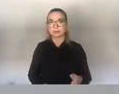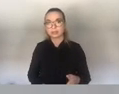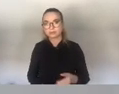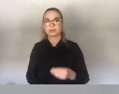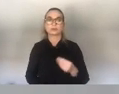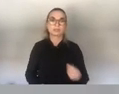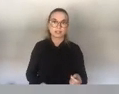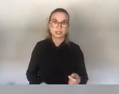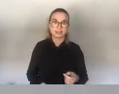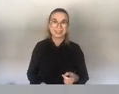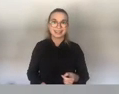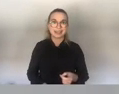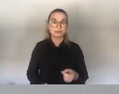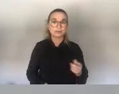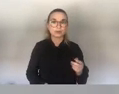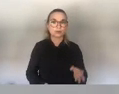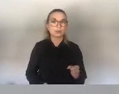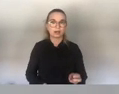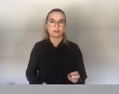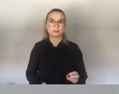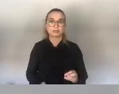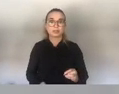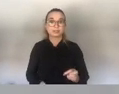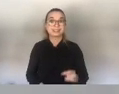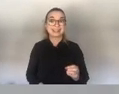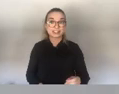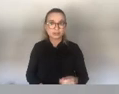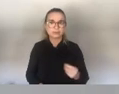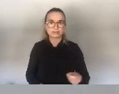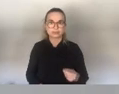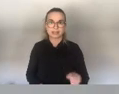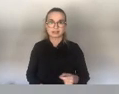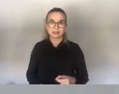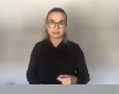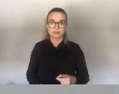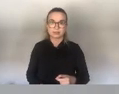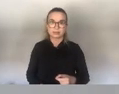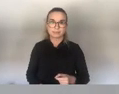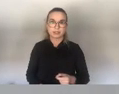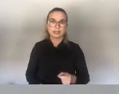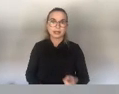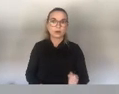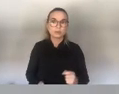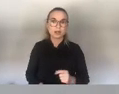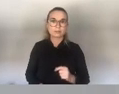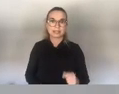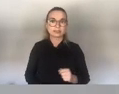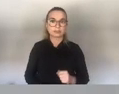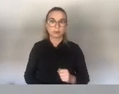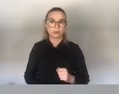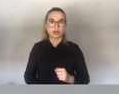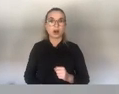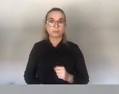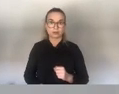Veterans' Mental Health, local senators, and also Open Arms, which is a national veterans counselling service. Now, Open Arms are